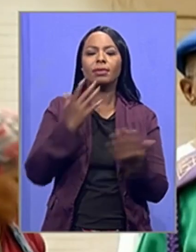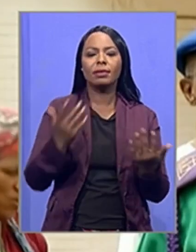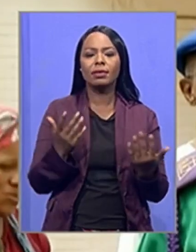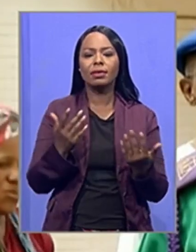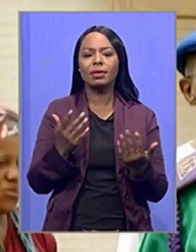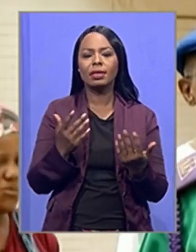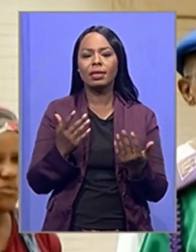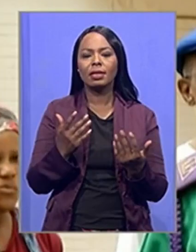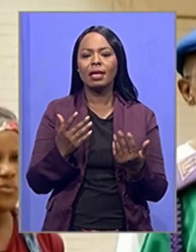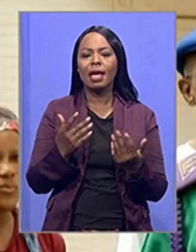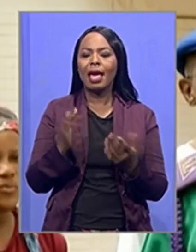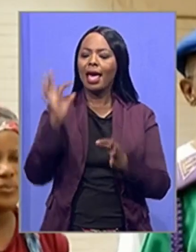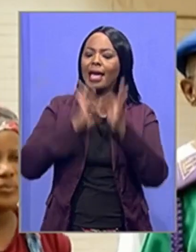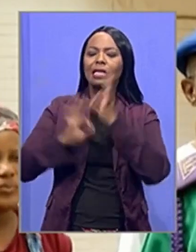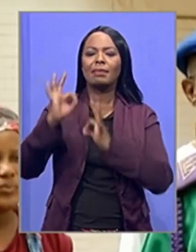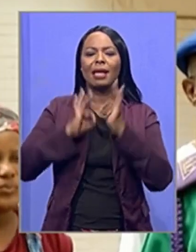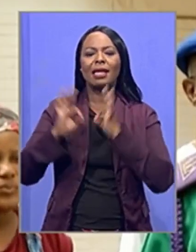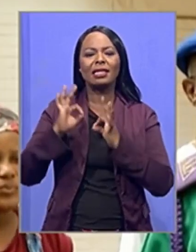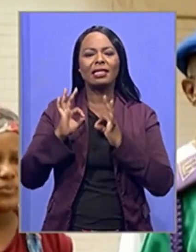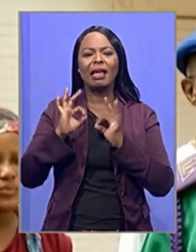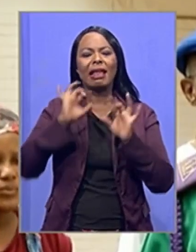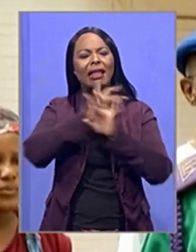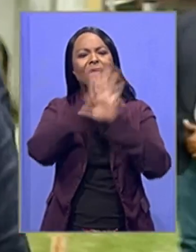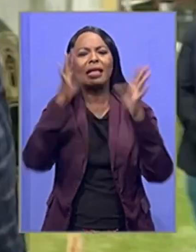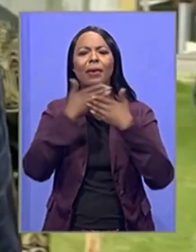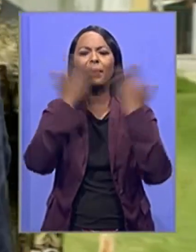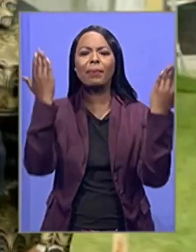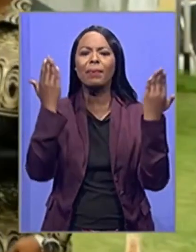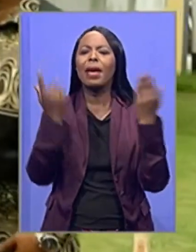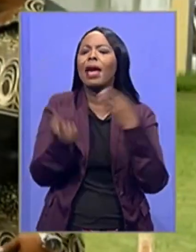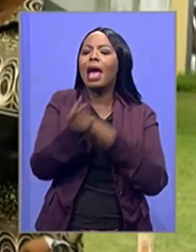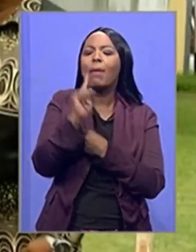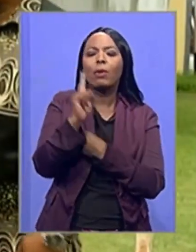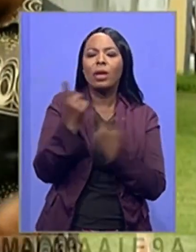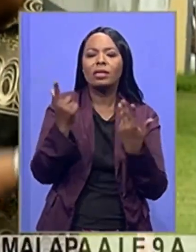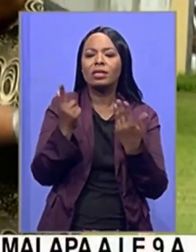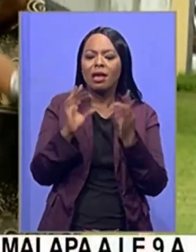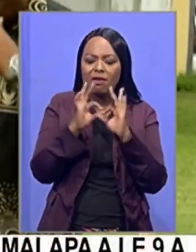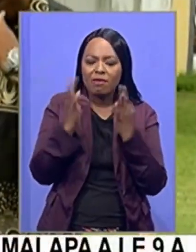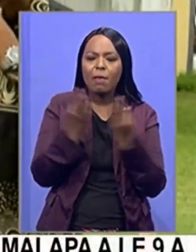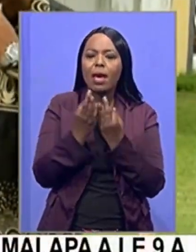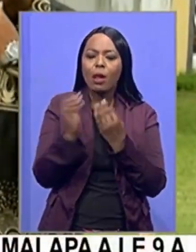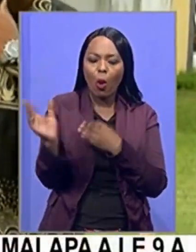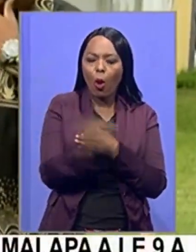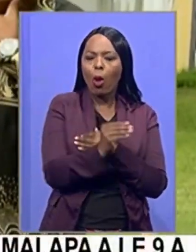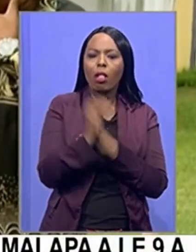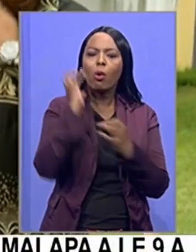and the lack of explanation as well of actually what happened. Tirelo ya segopotso sa bone